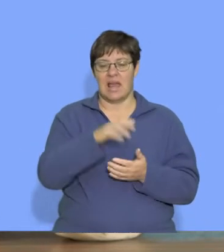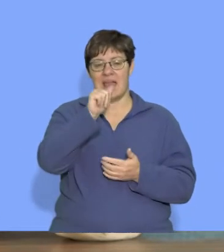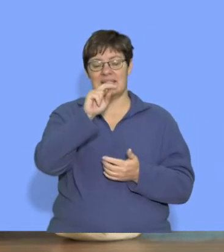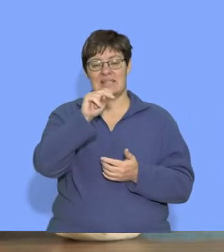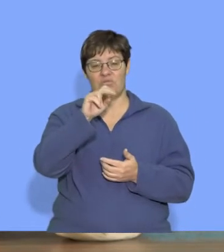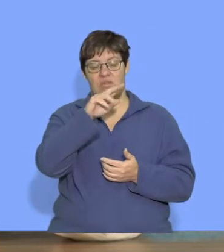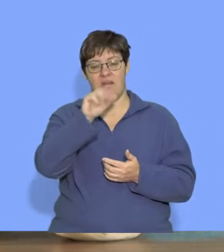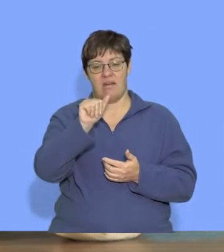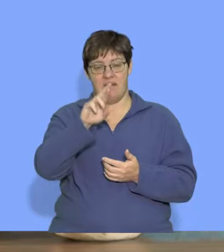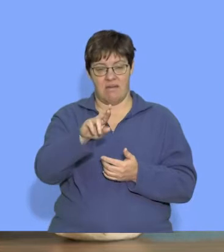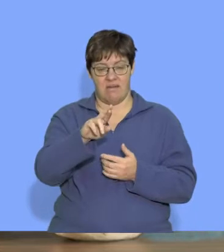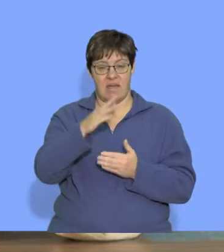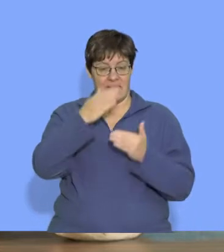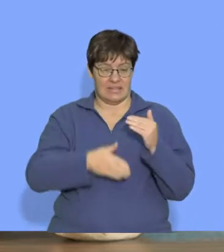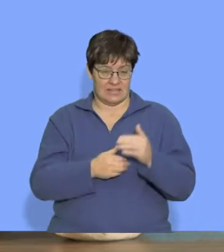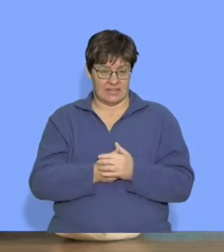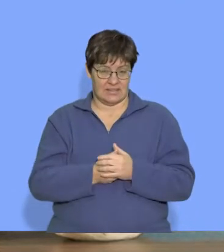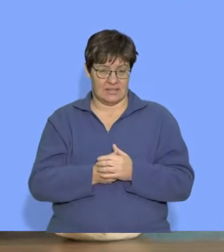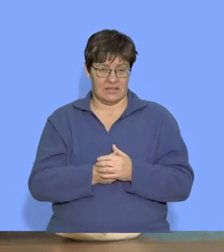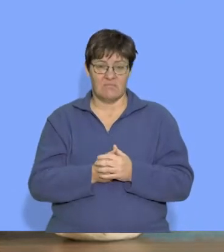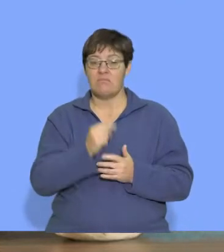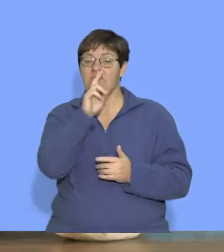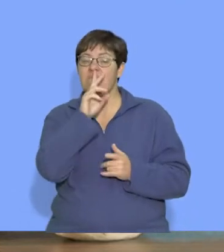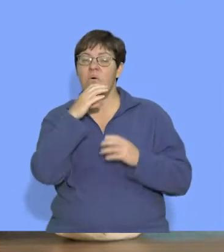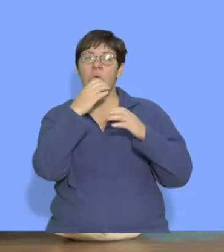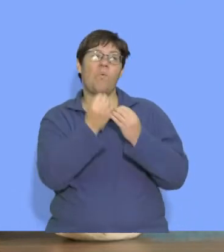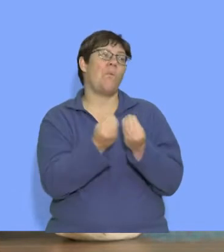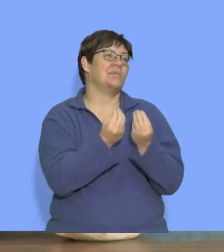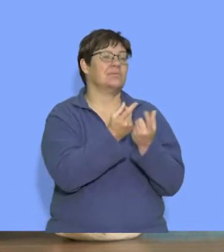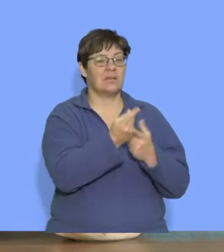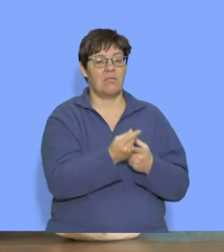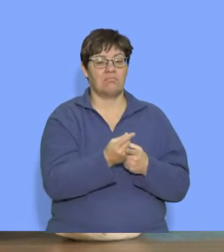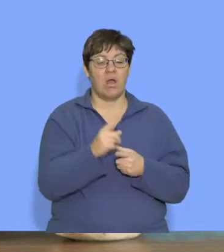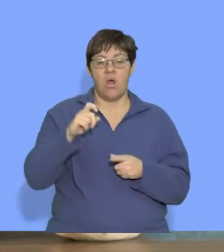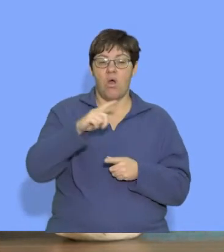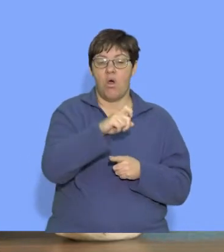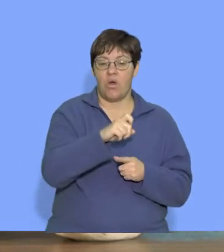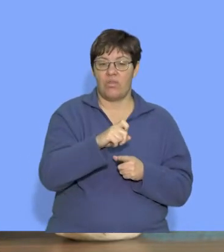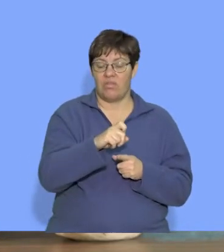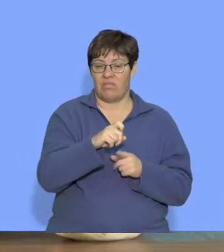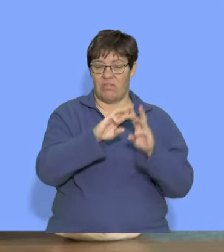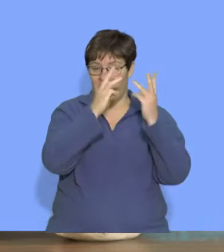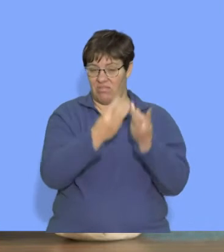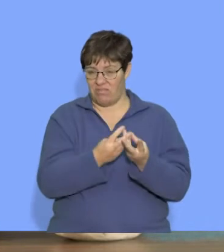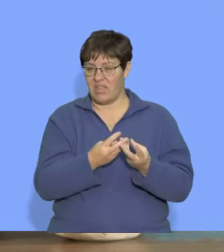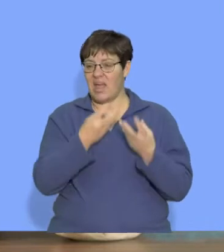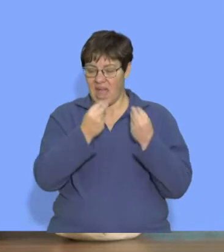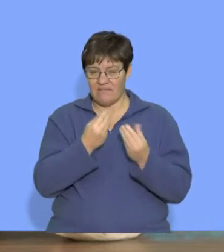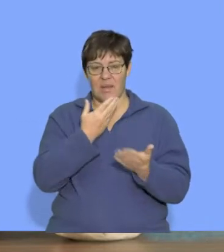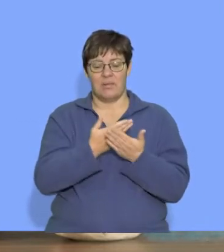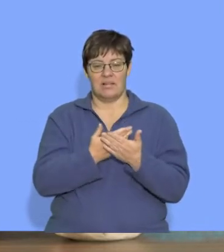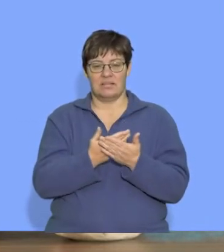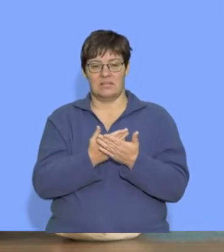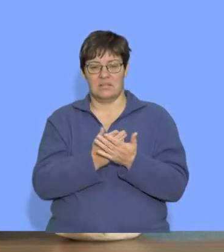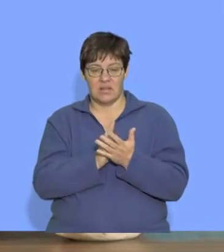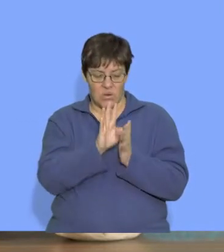anterior end. If you focus on organisms like an earthworm has also the ability